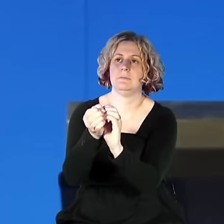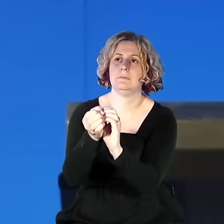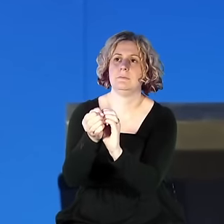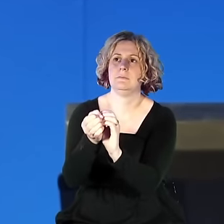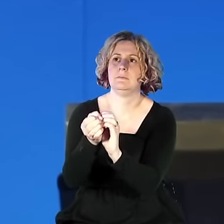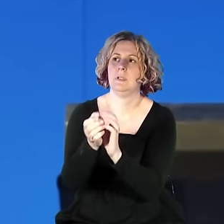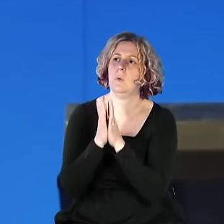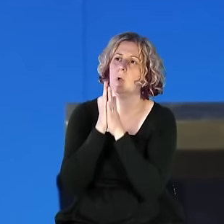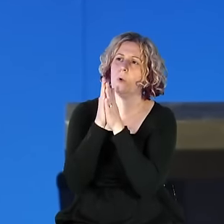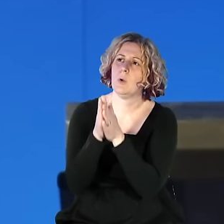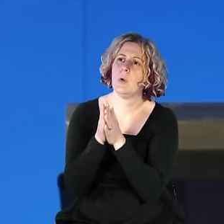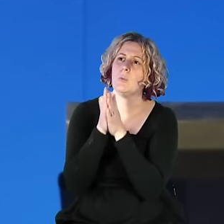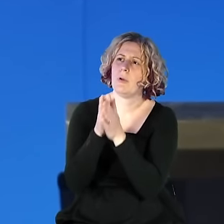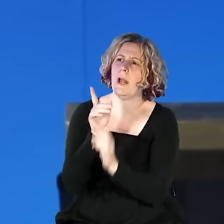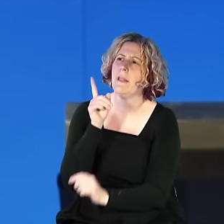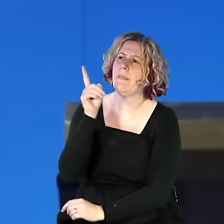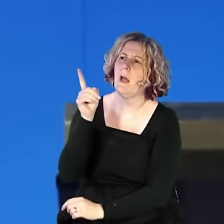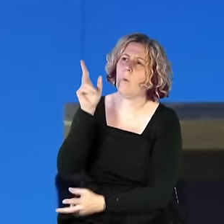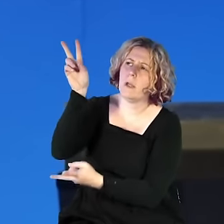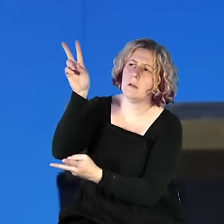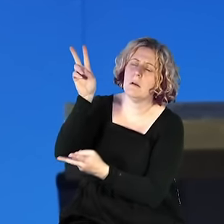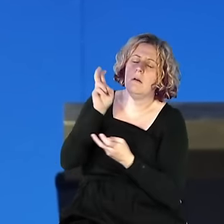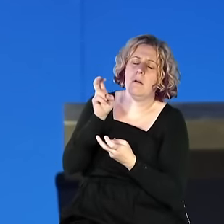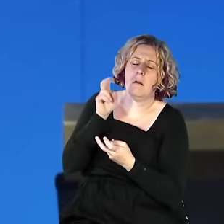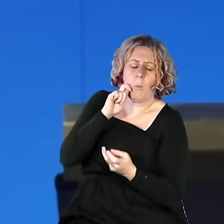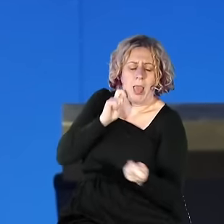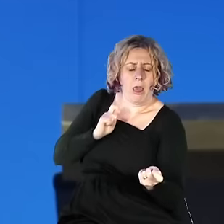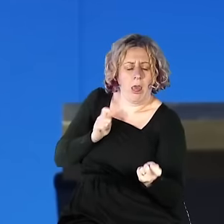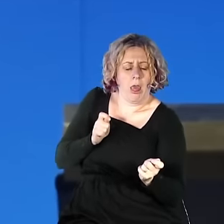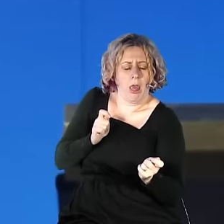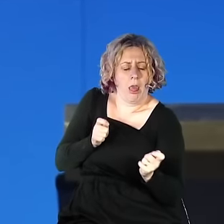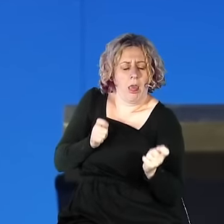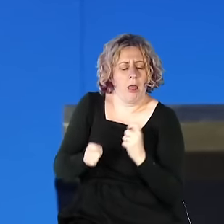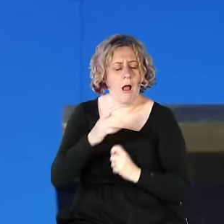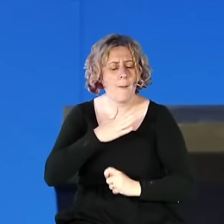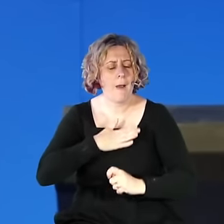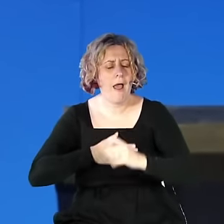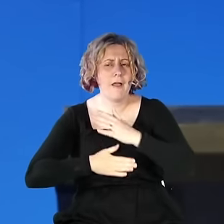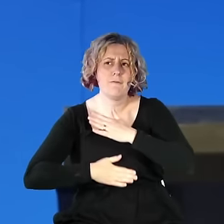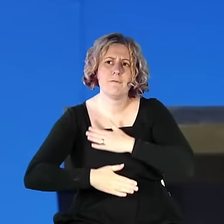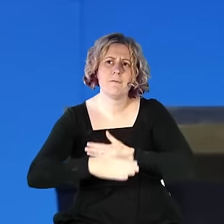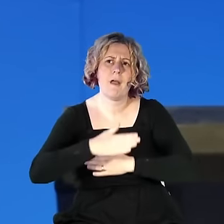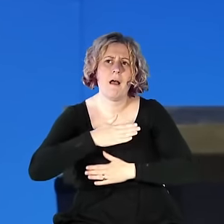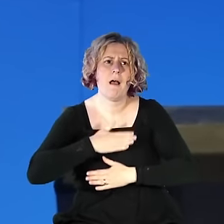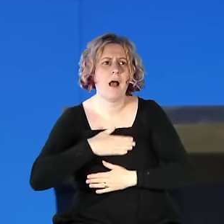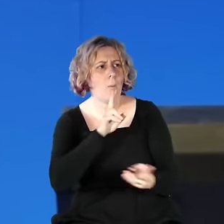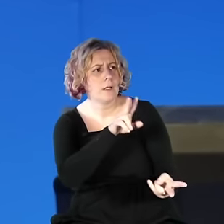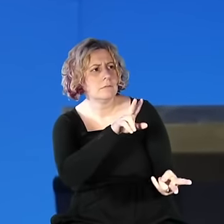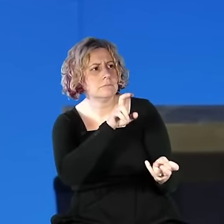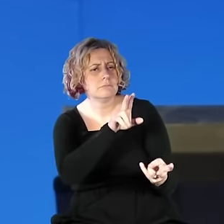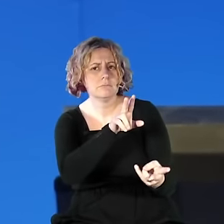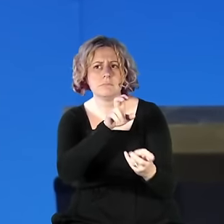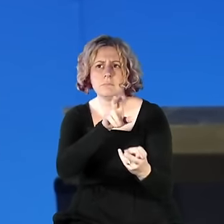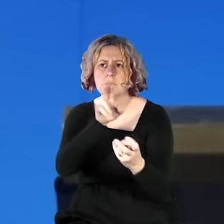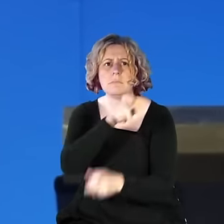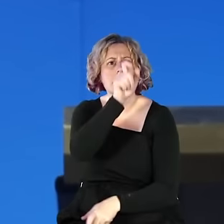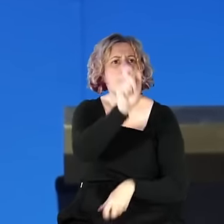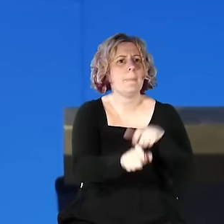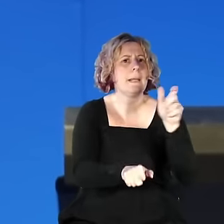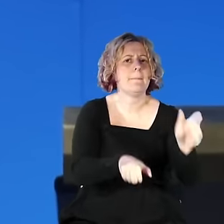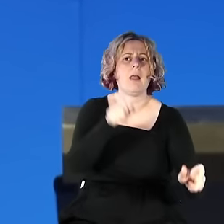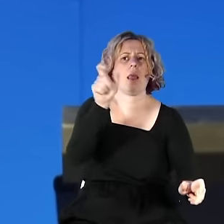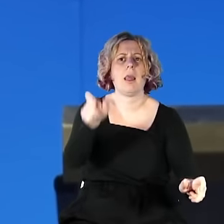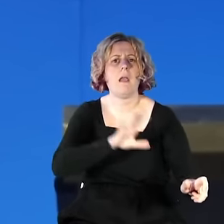they would shape how we live our lives, how we see those around us, and our hope for the world to